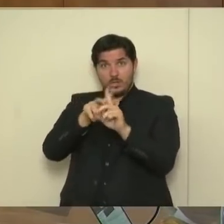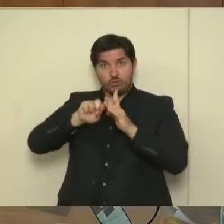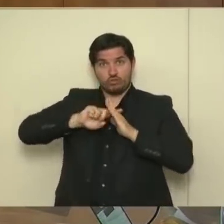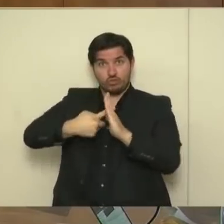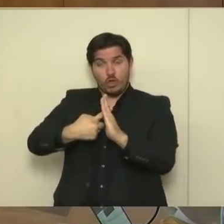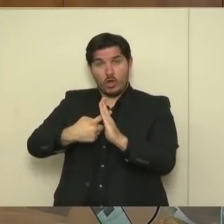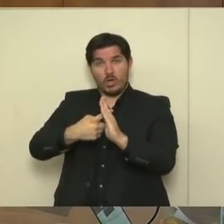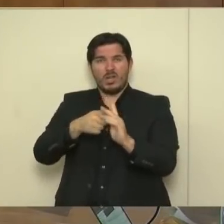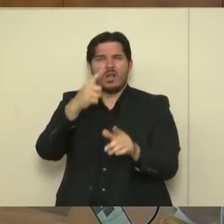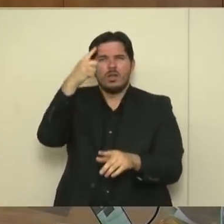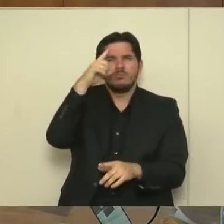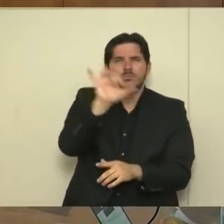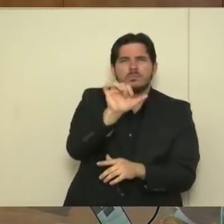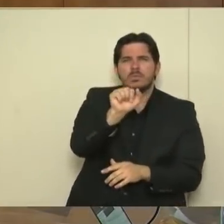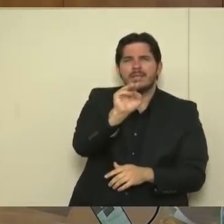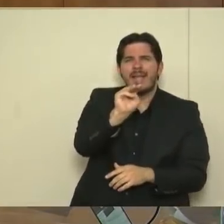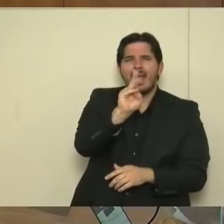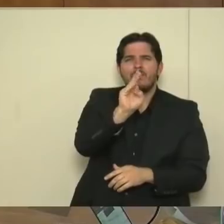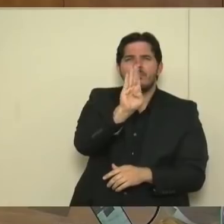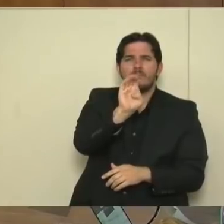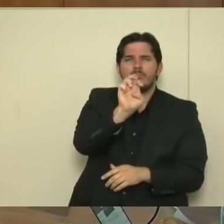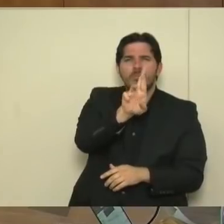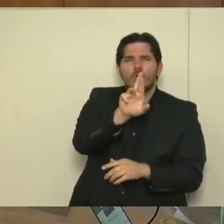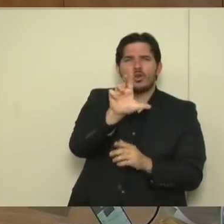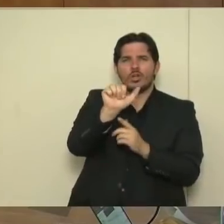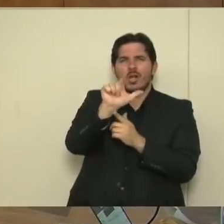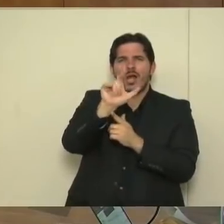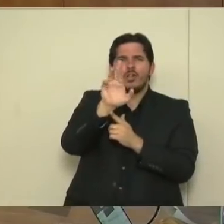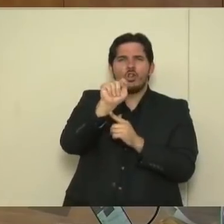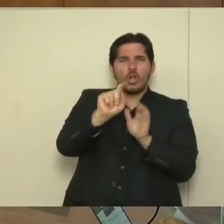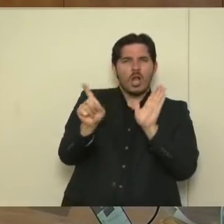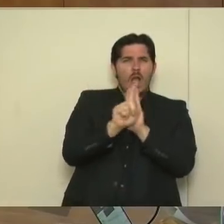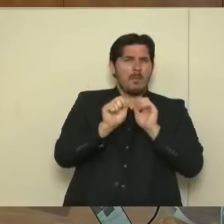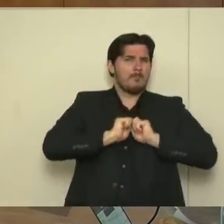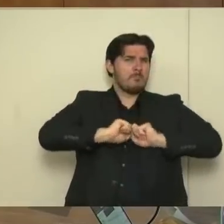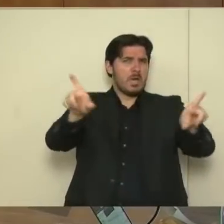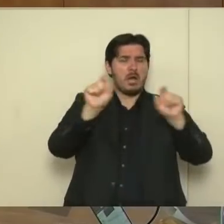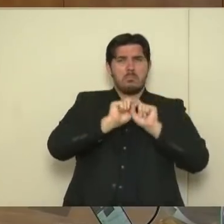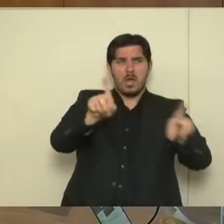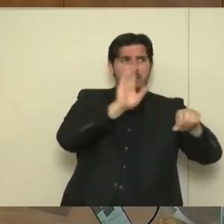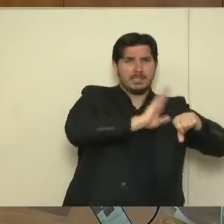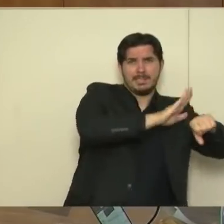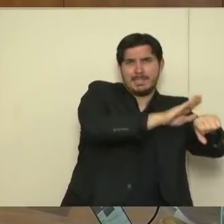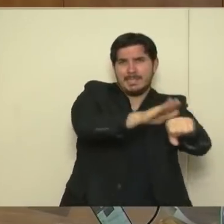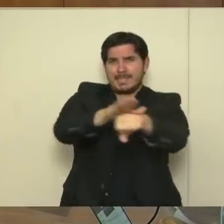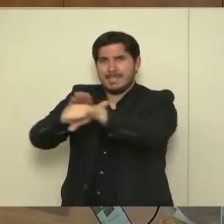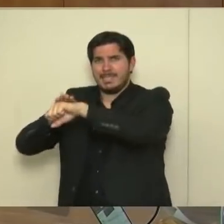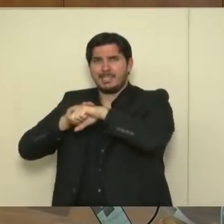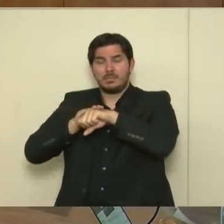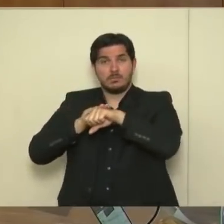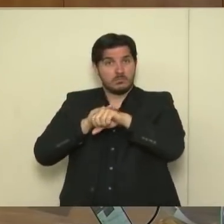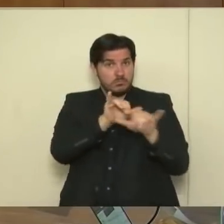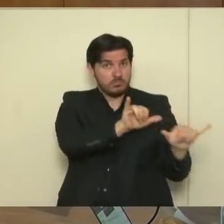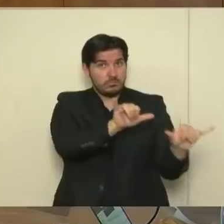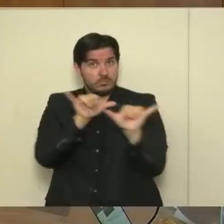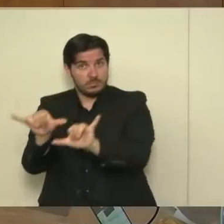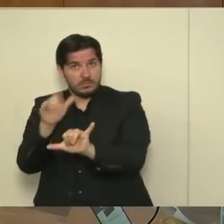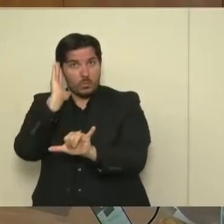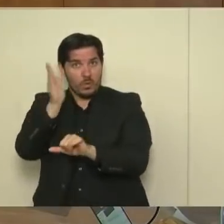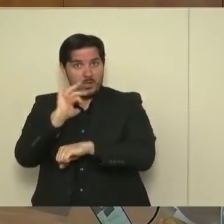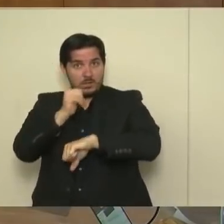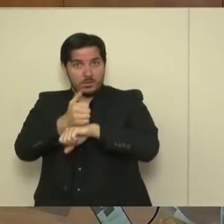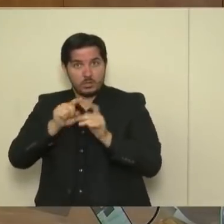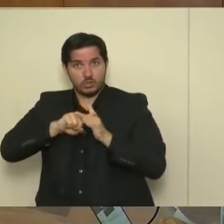the Amber Alerts we all get on our phones at times, but I imagine it's somewhat different. Is New Mexico close to using that sort of exposure